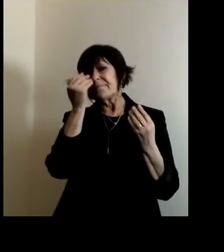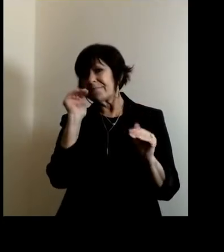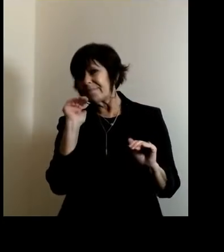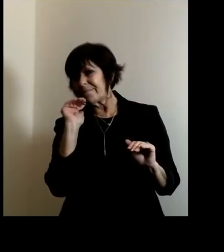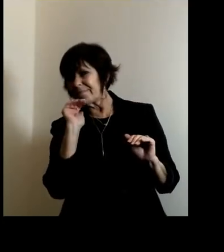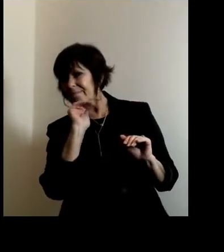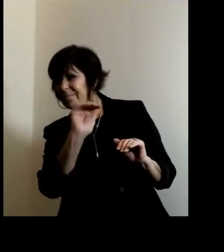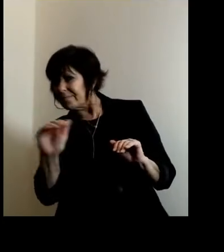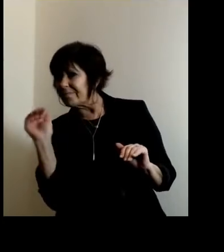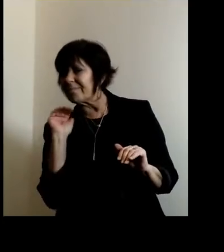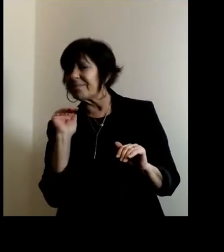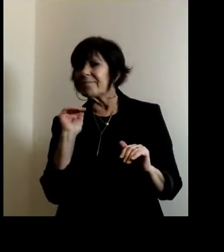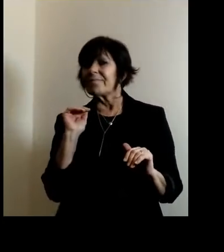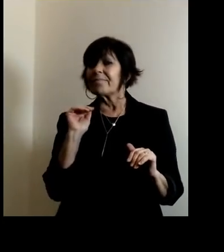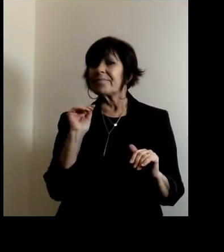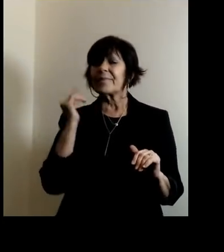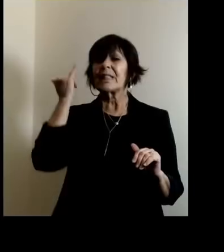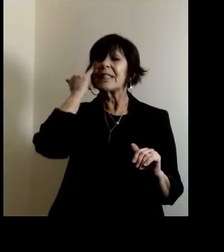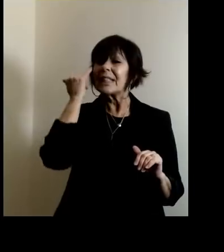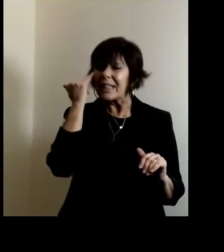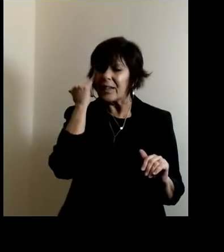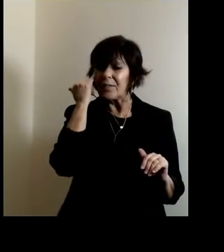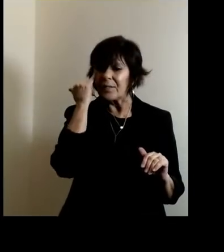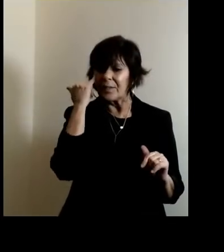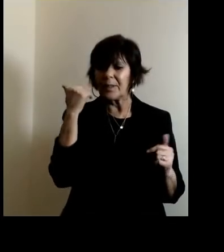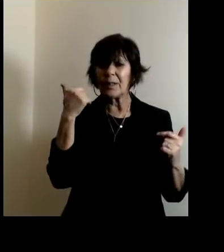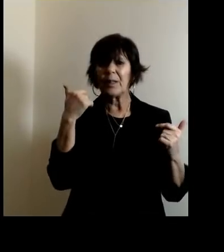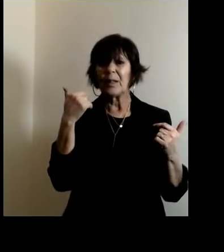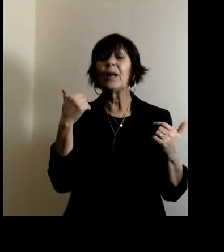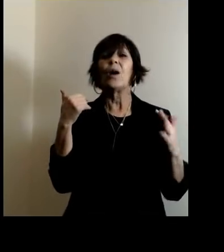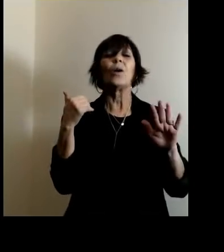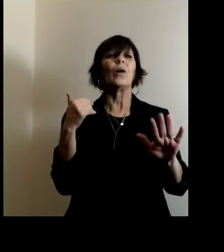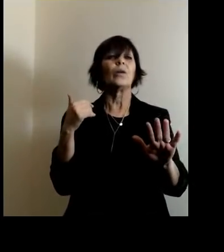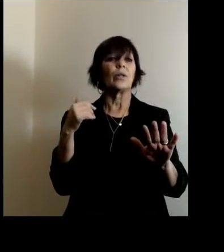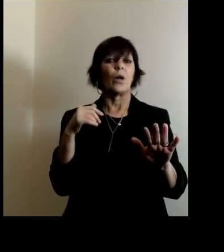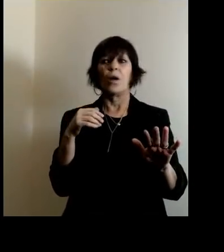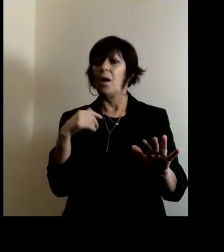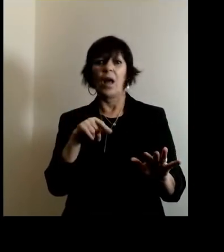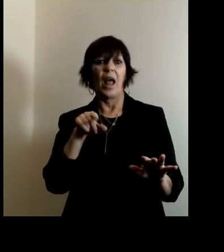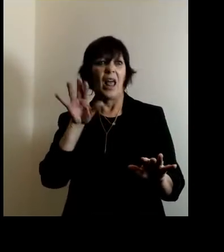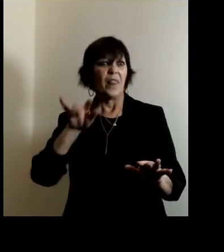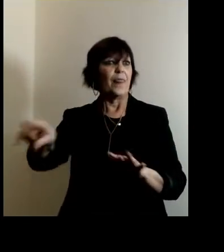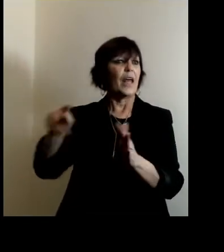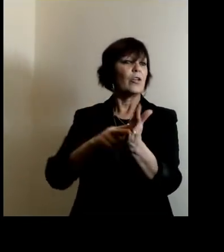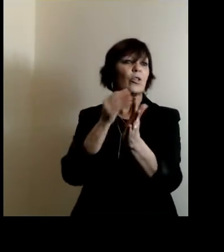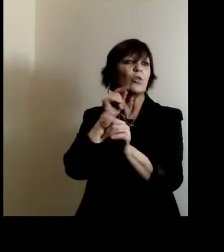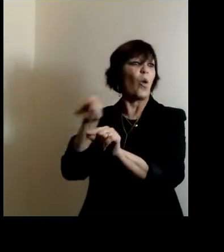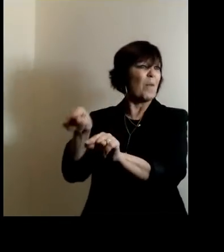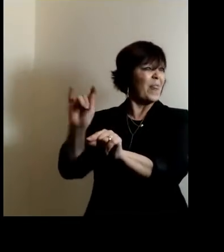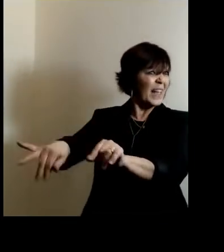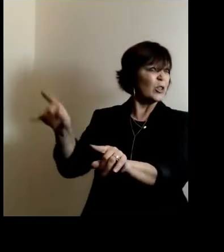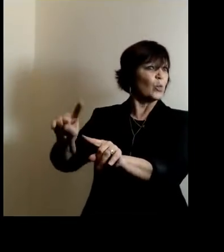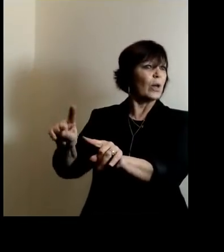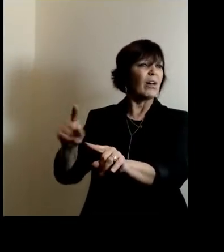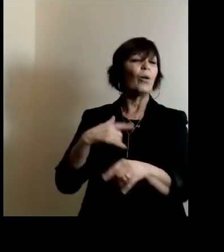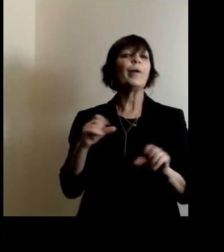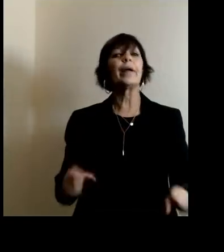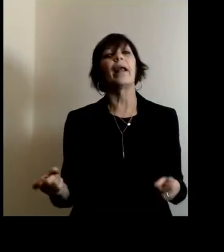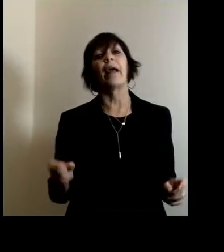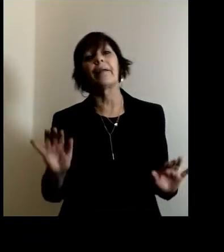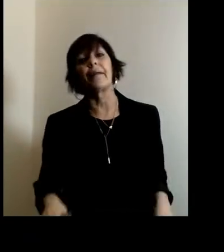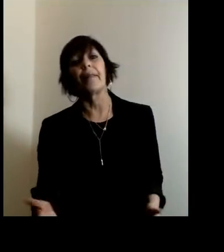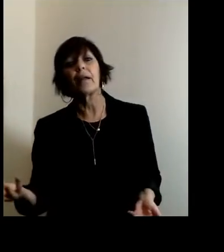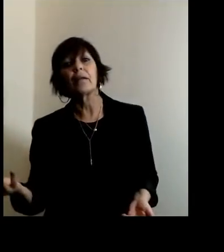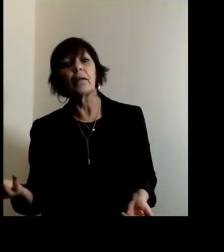them, if we had something that was like, okay, we know it's this nursing home and that's it, we could handle that and